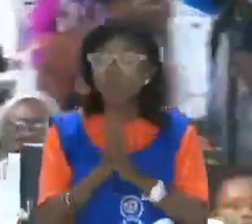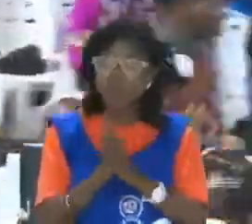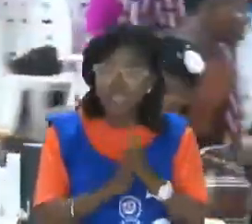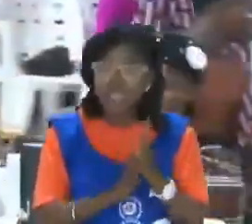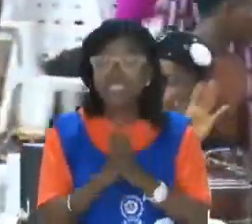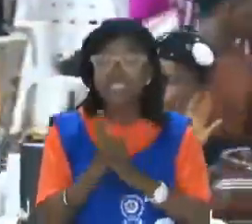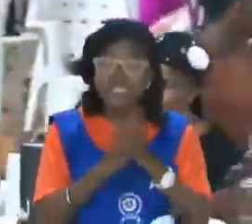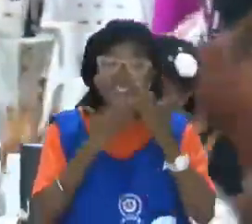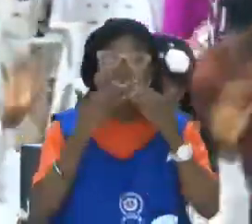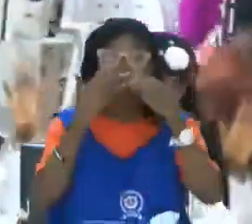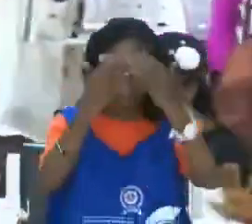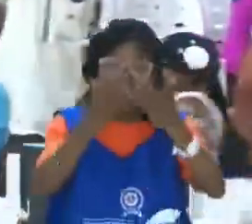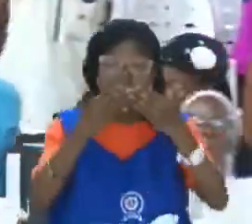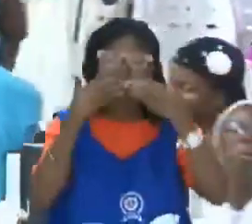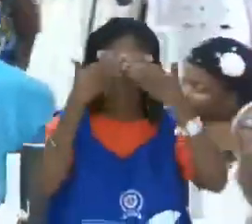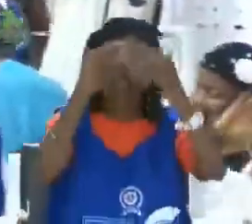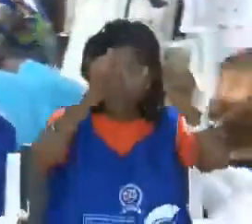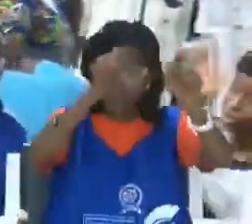Thank you, Lord.